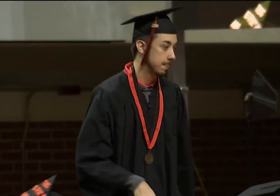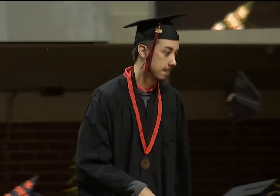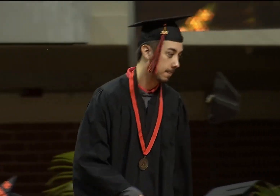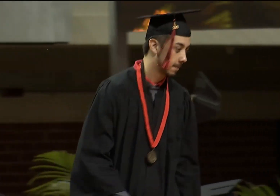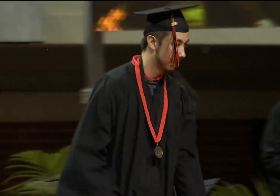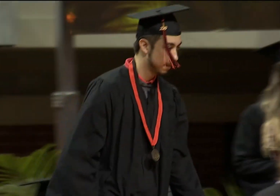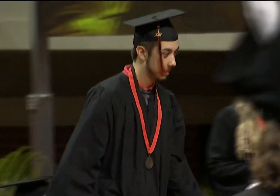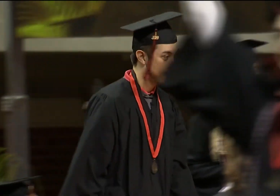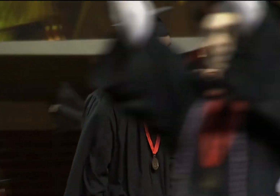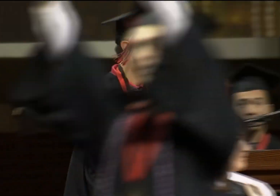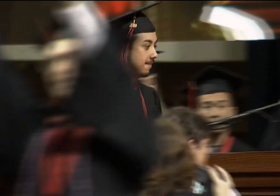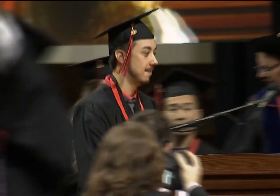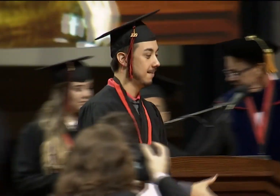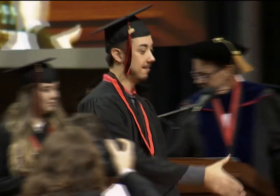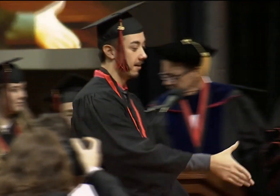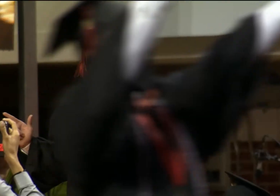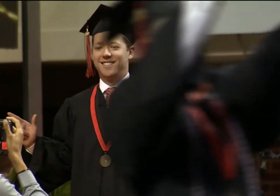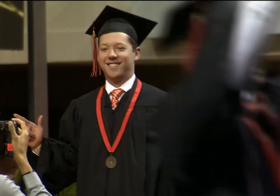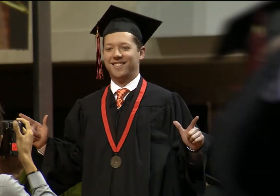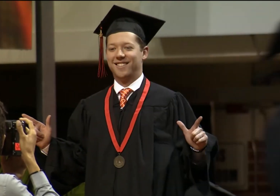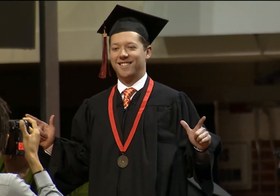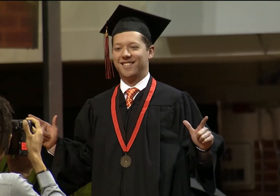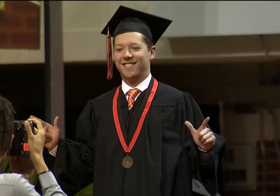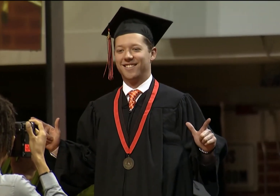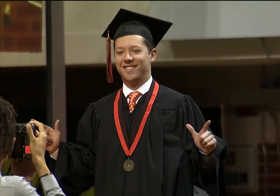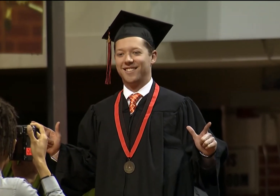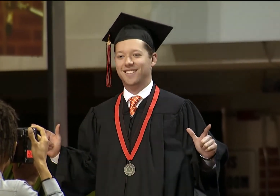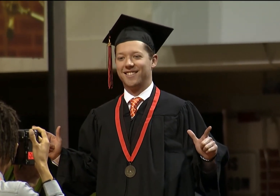Stephen Vincent Borbell.